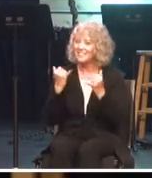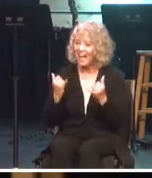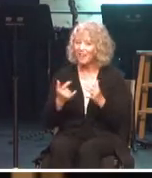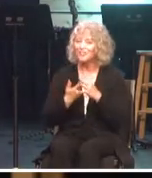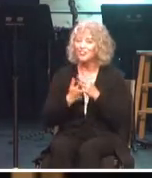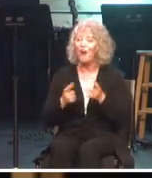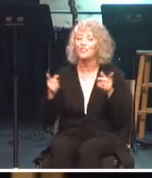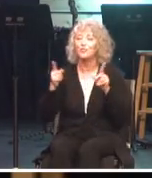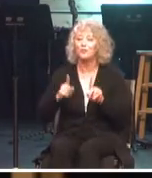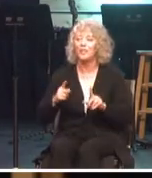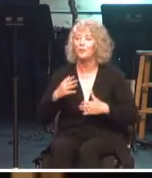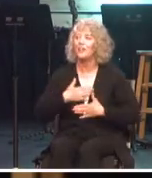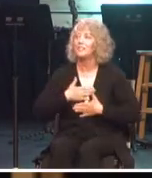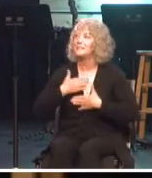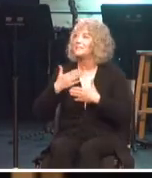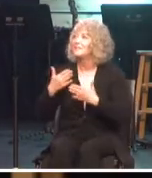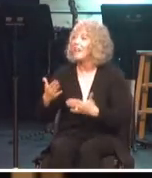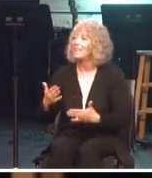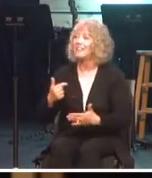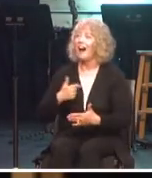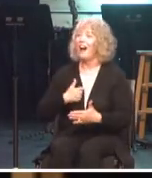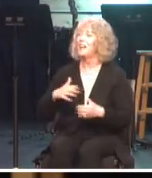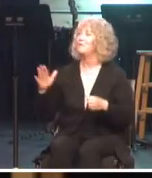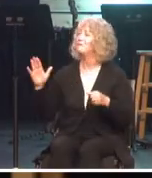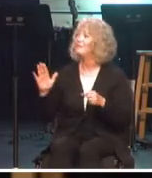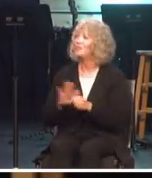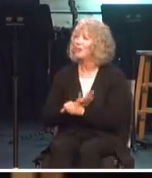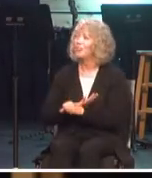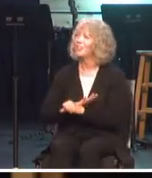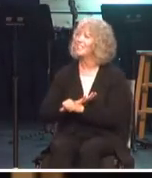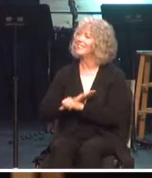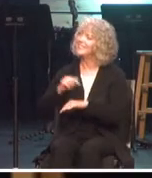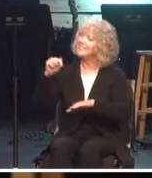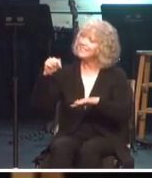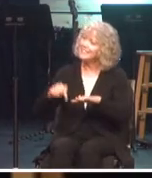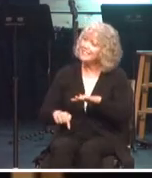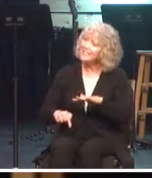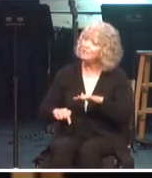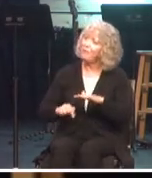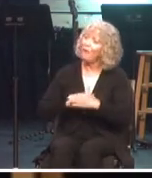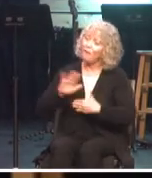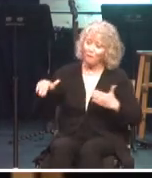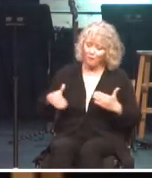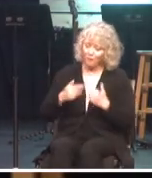Acknowledging our utter and thorough sinfulness.